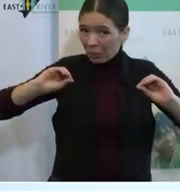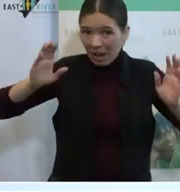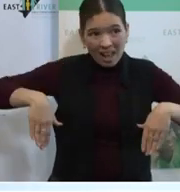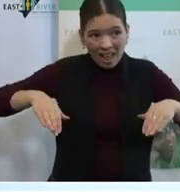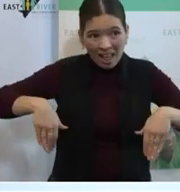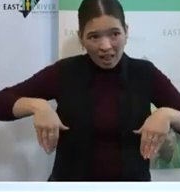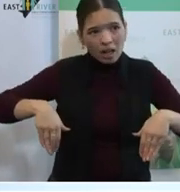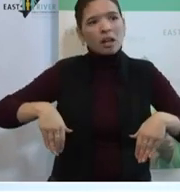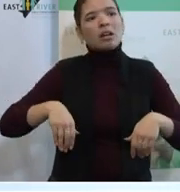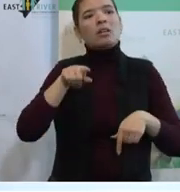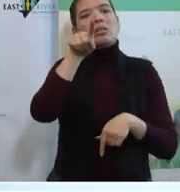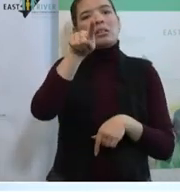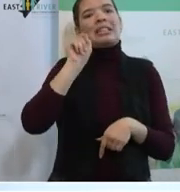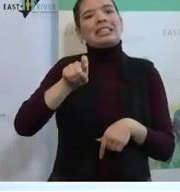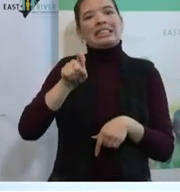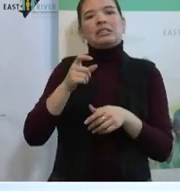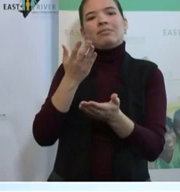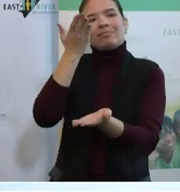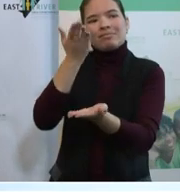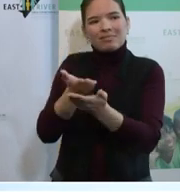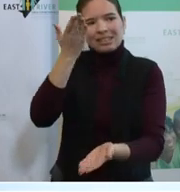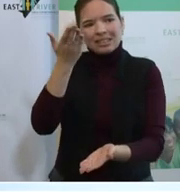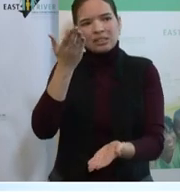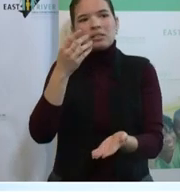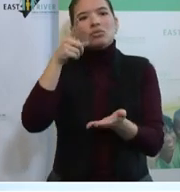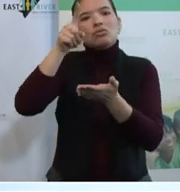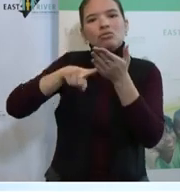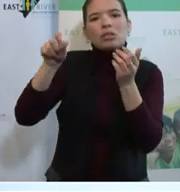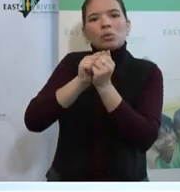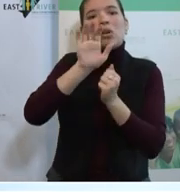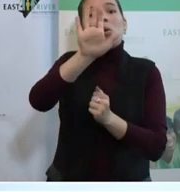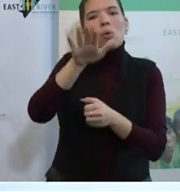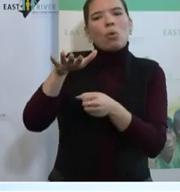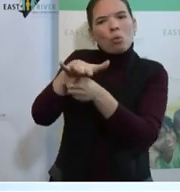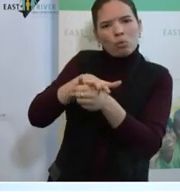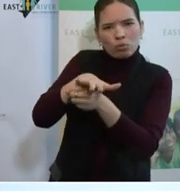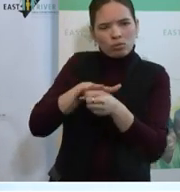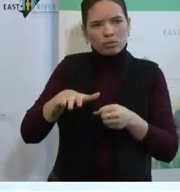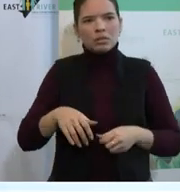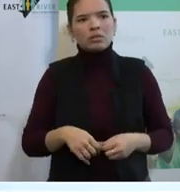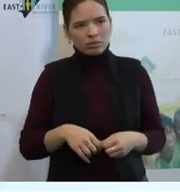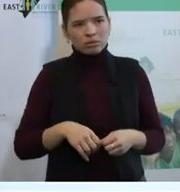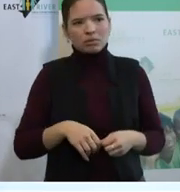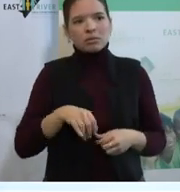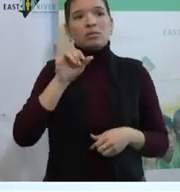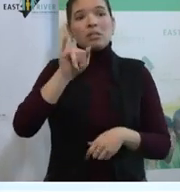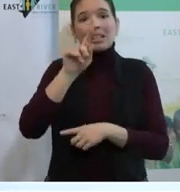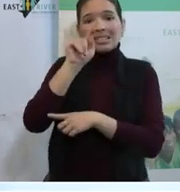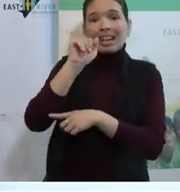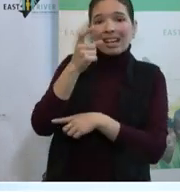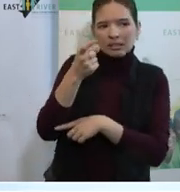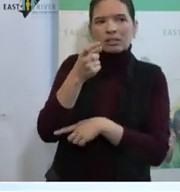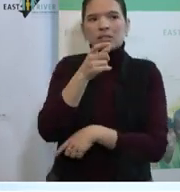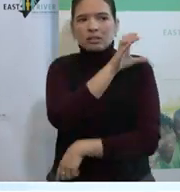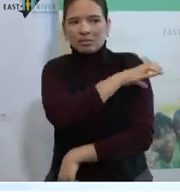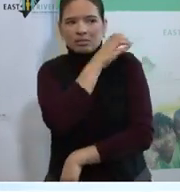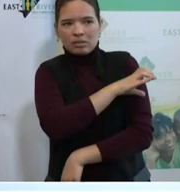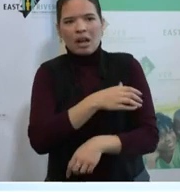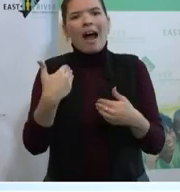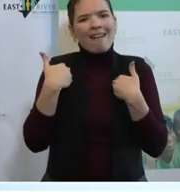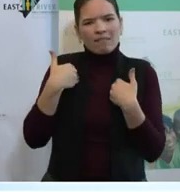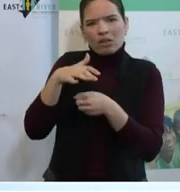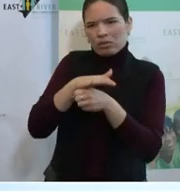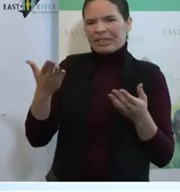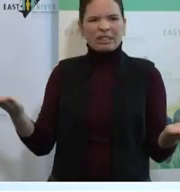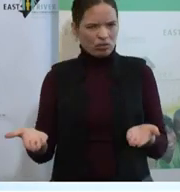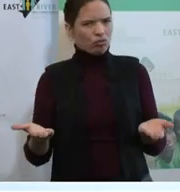low-income taxpayer clinics. If you call Community Tax Aid, we can connect you to help track down your missing stimulus payments. And if you had children